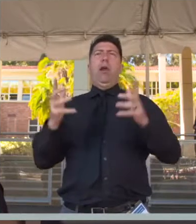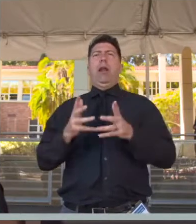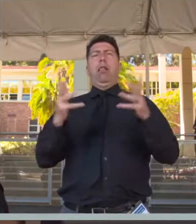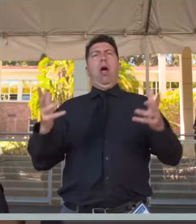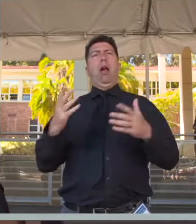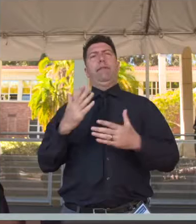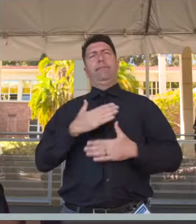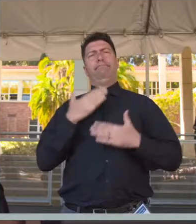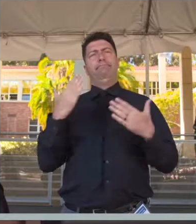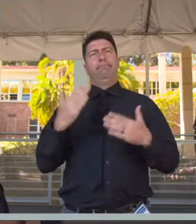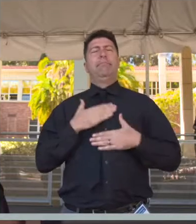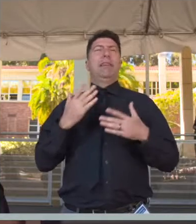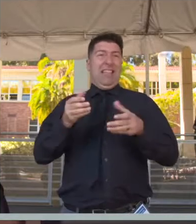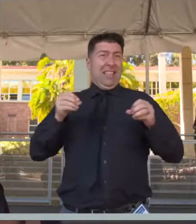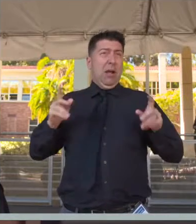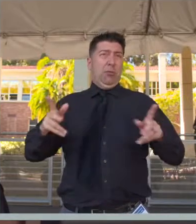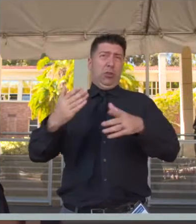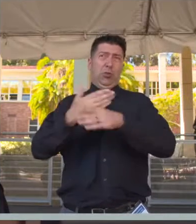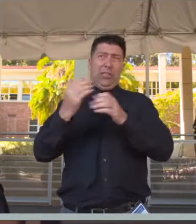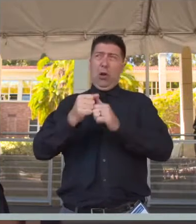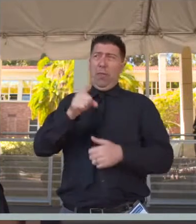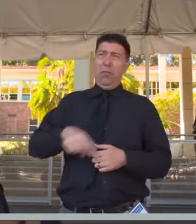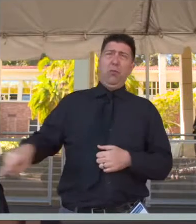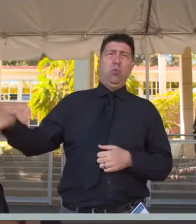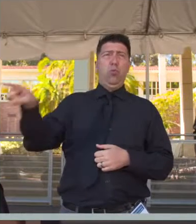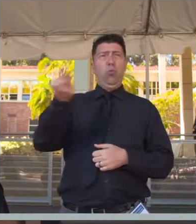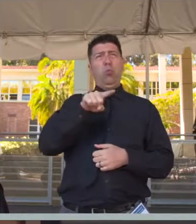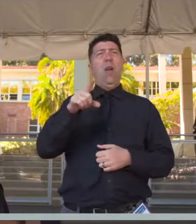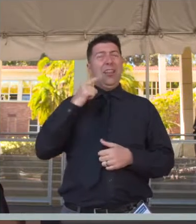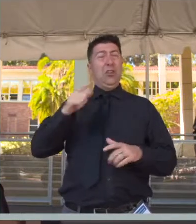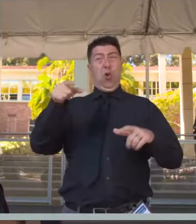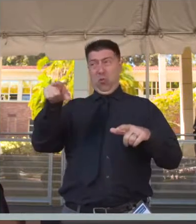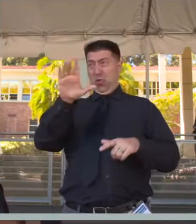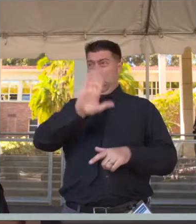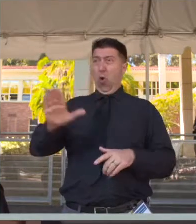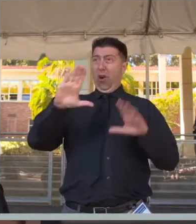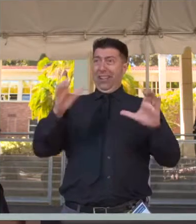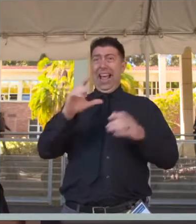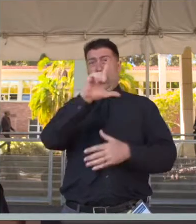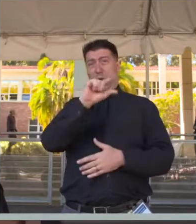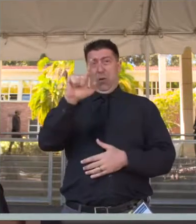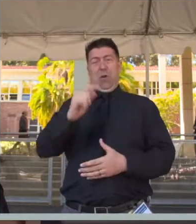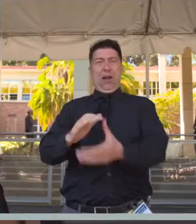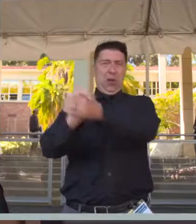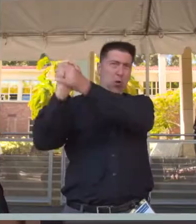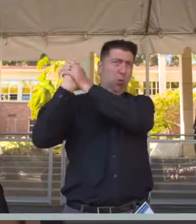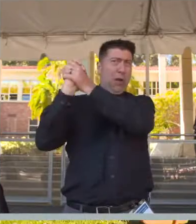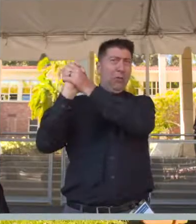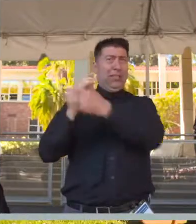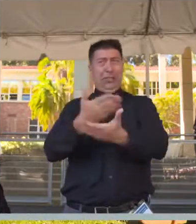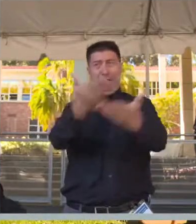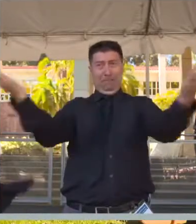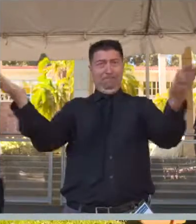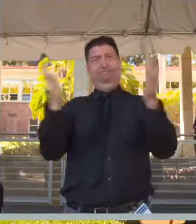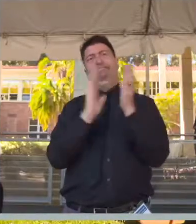joy the opportunity to share this moment with you. And so, class of 2021, congratulations.